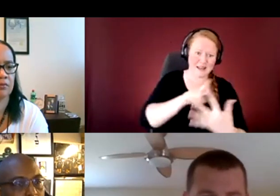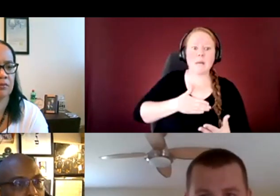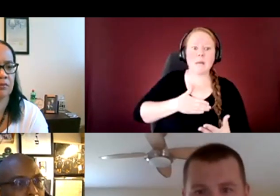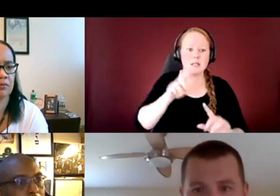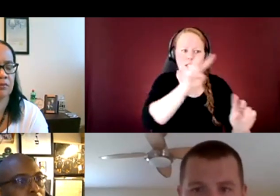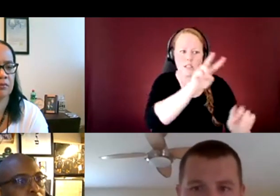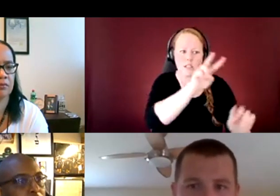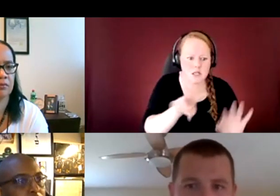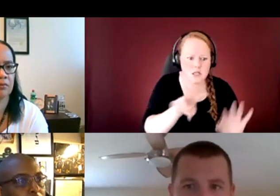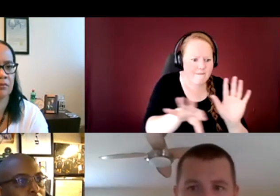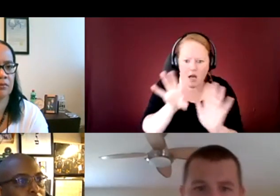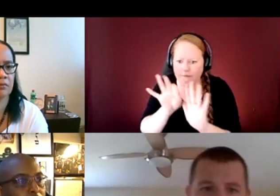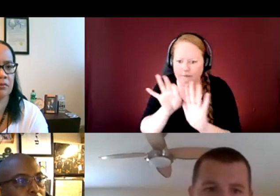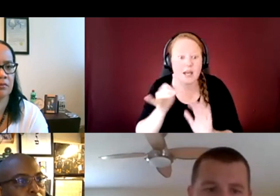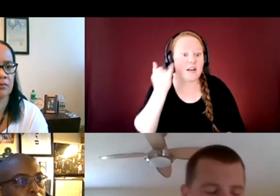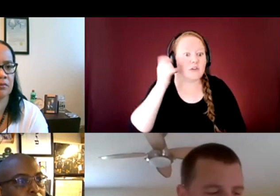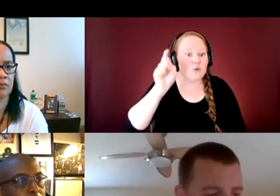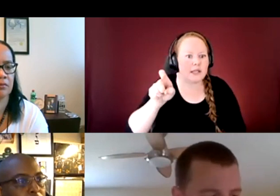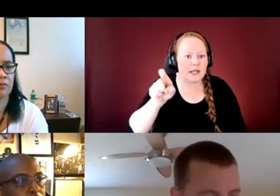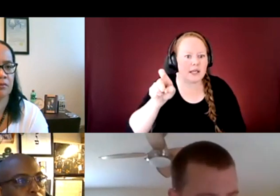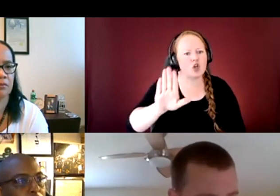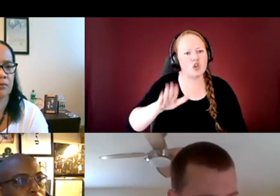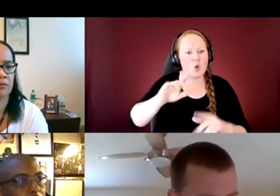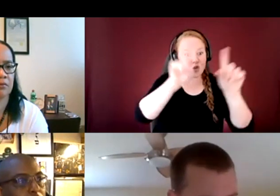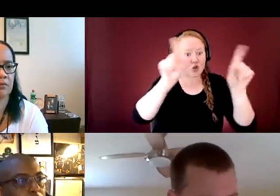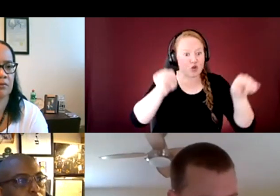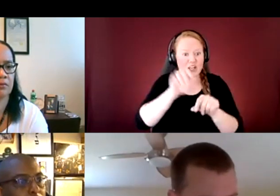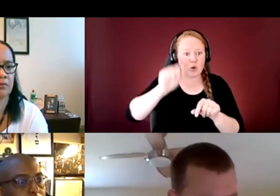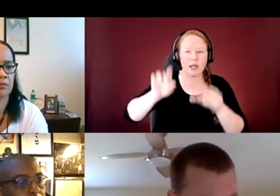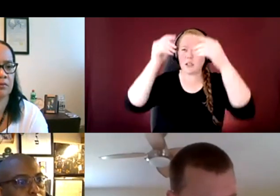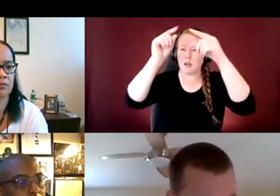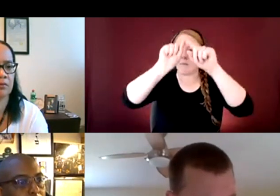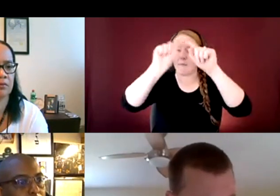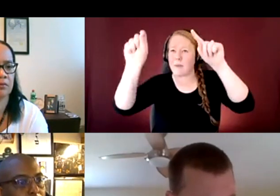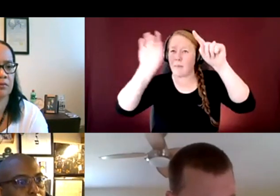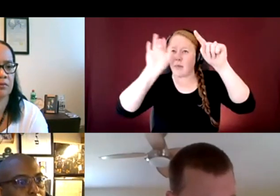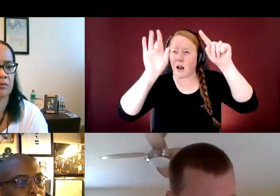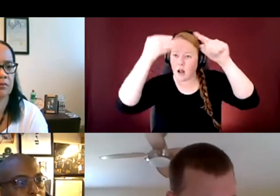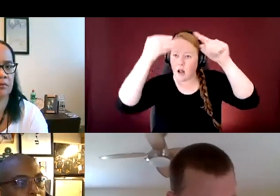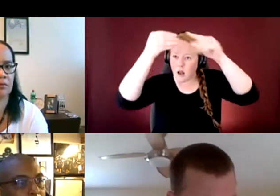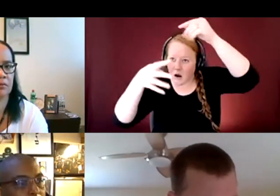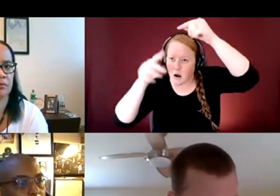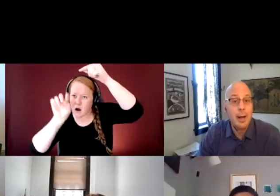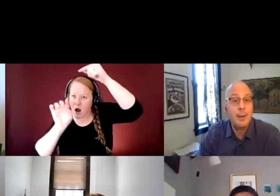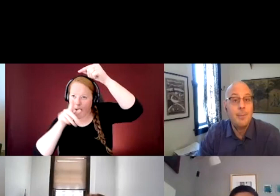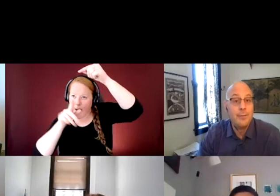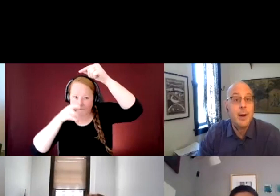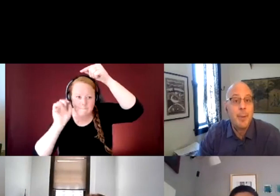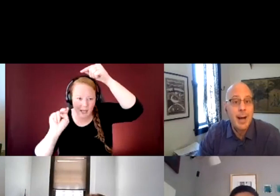them to your screen to make sure you can see them at all times by hitting those three buttons at the top right of